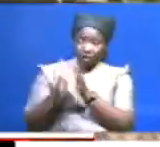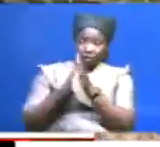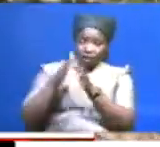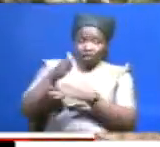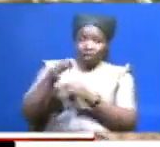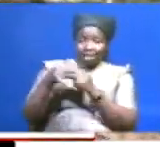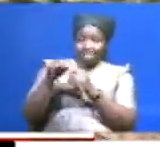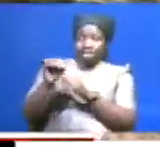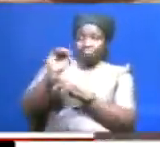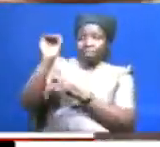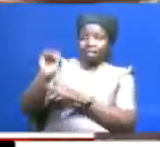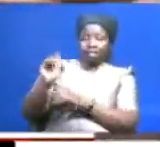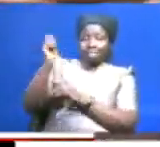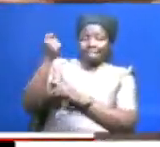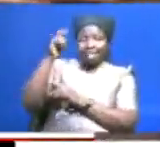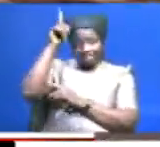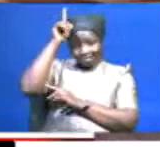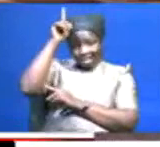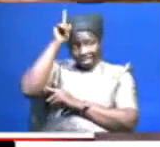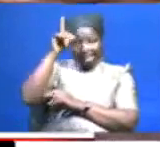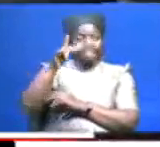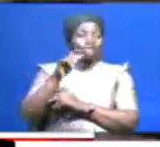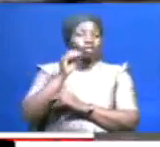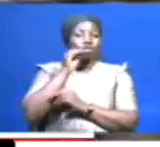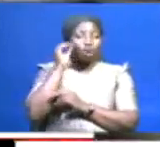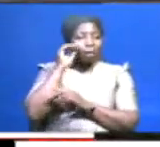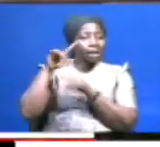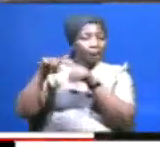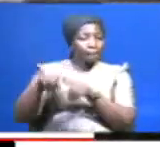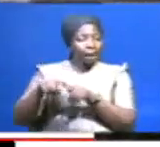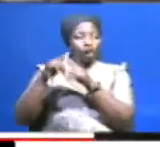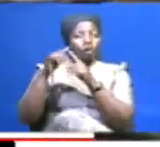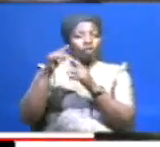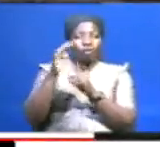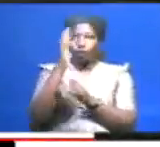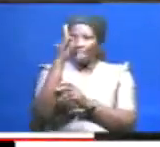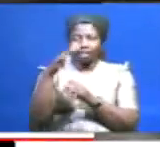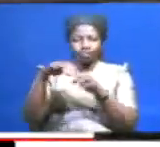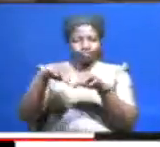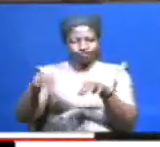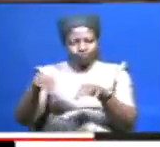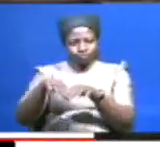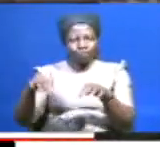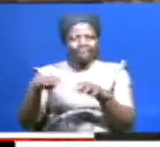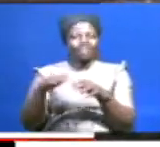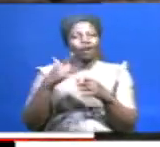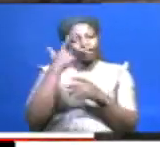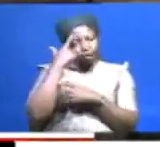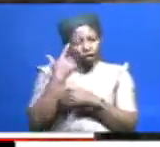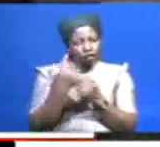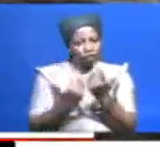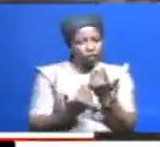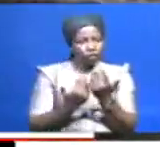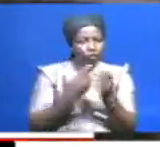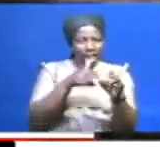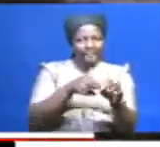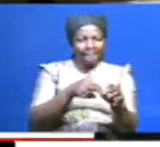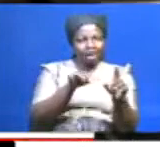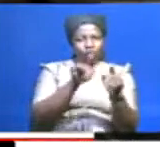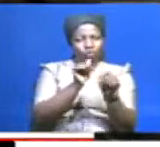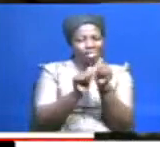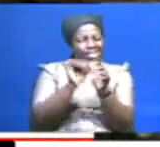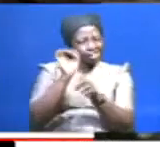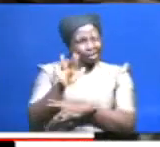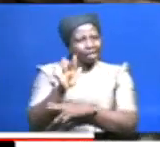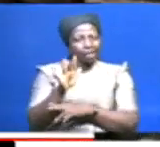of Kenyan rural households rely on wood or charcoal for fuel, which is expensive and a major health hazard. This,